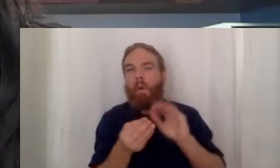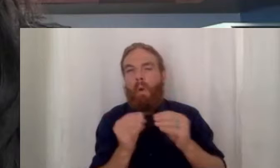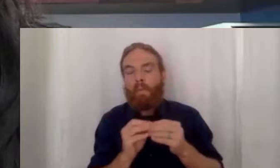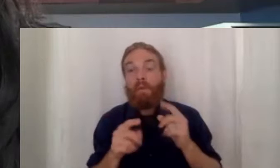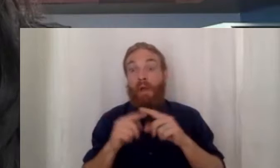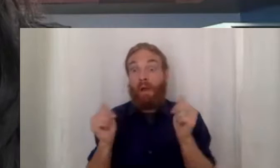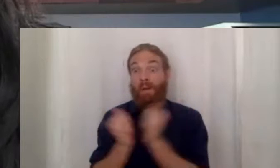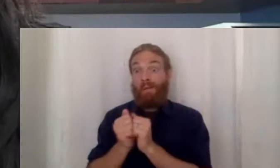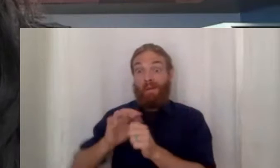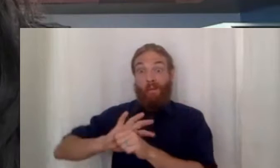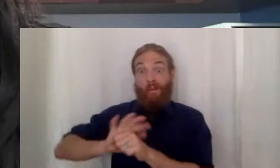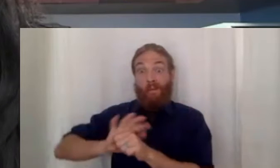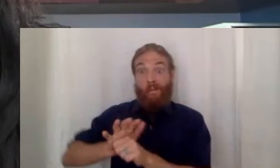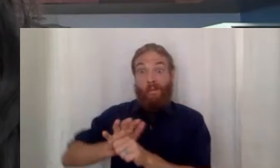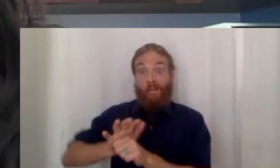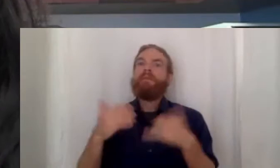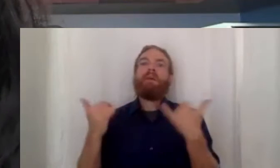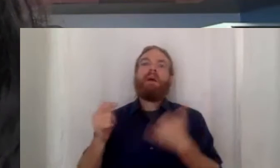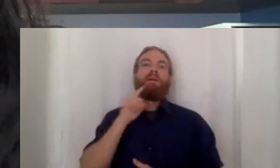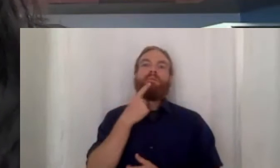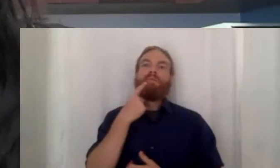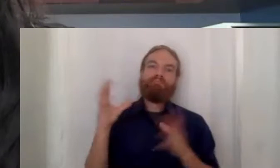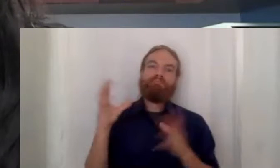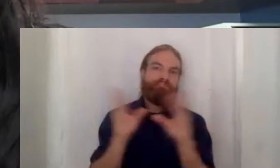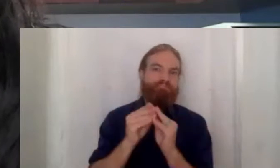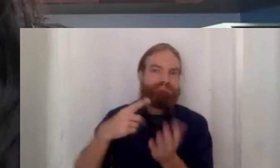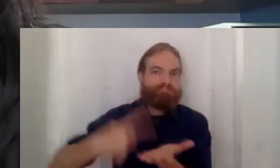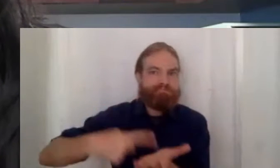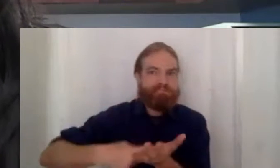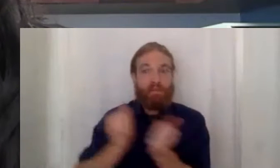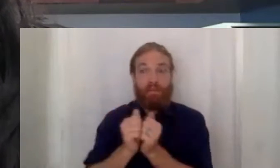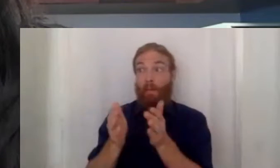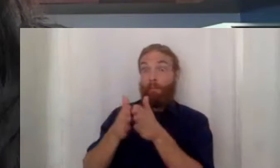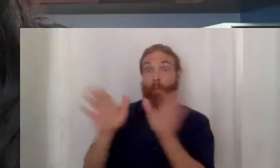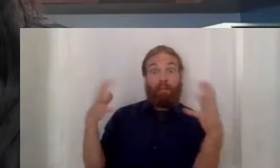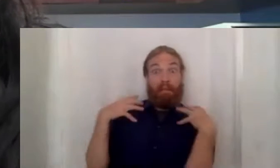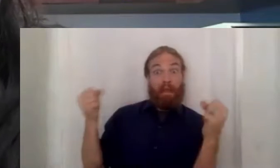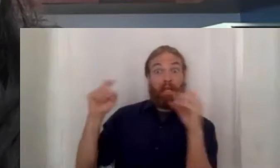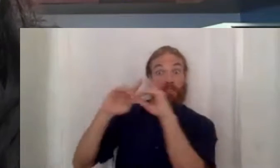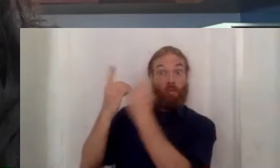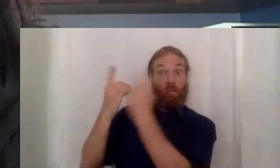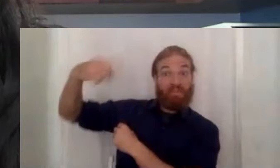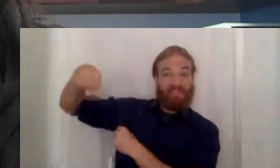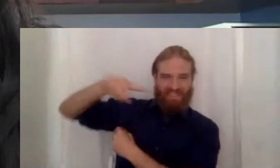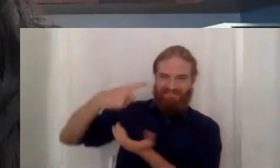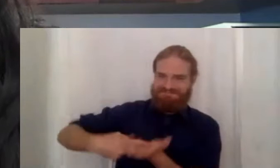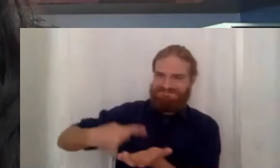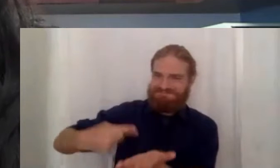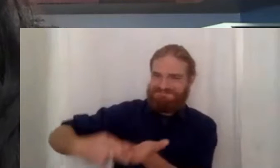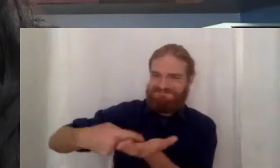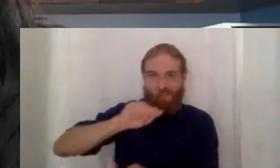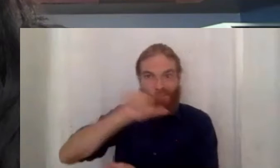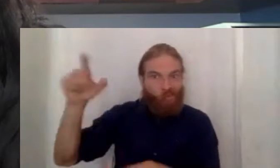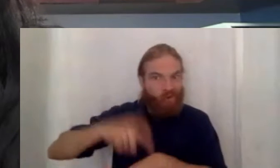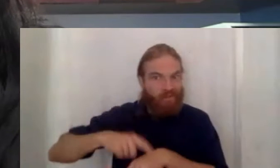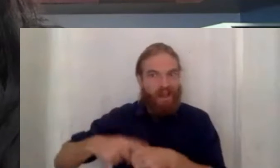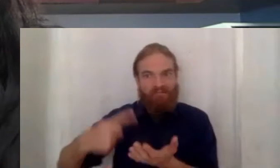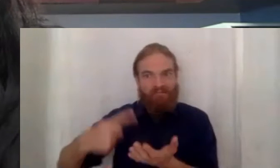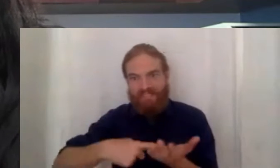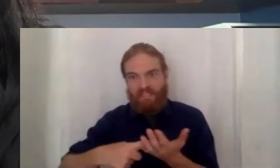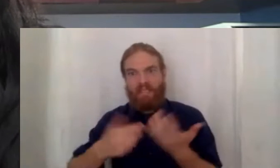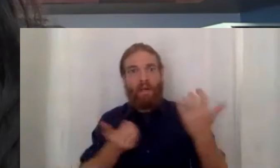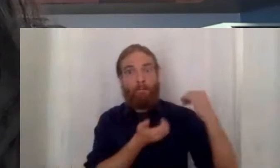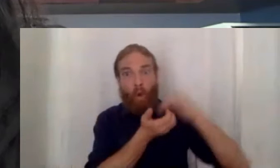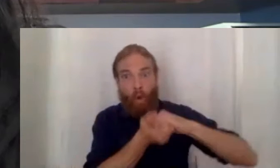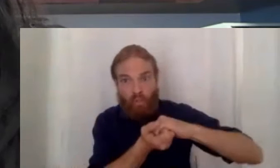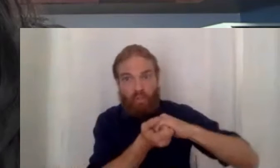like if there's a silver lining in this pandemic, it's been the partnership that we've formed with the health department and making sure that we